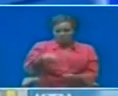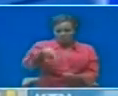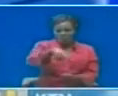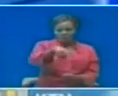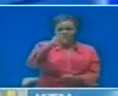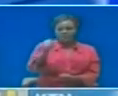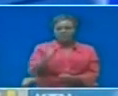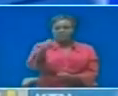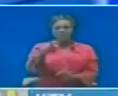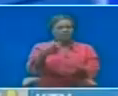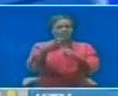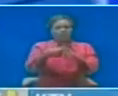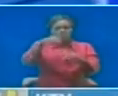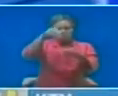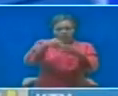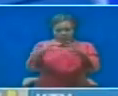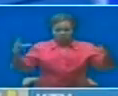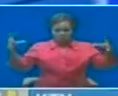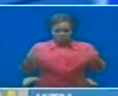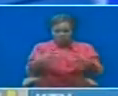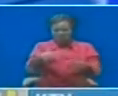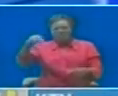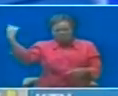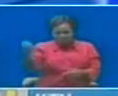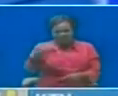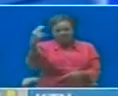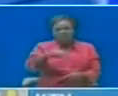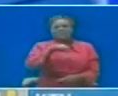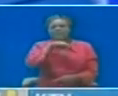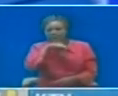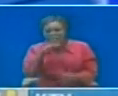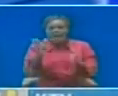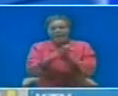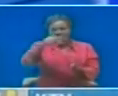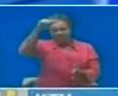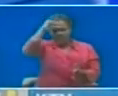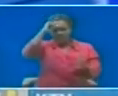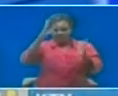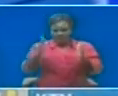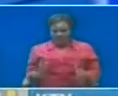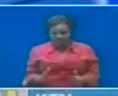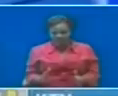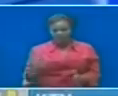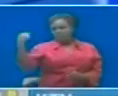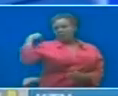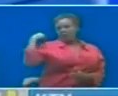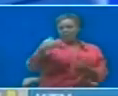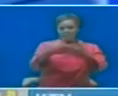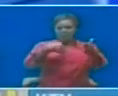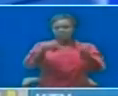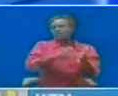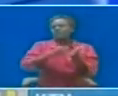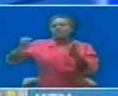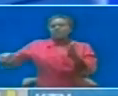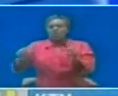is said to have emerged from among the crowd, hitting Raila and Kwale Governor Salim Mvurya on their backs before being whisked